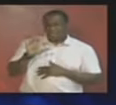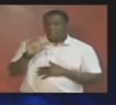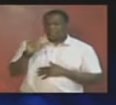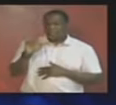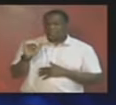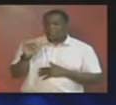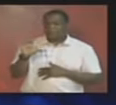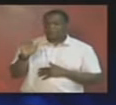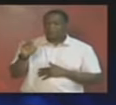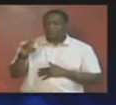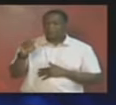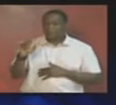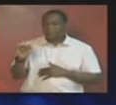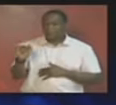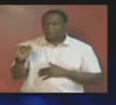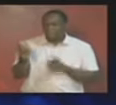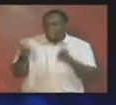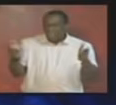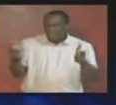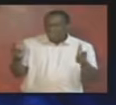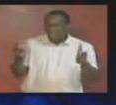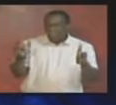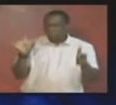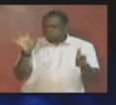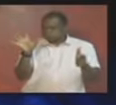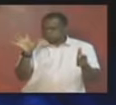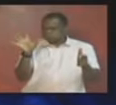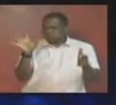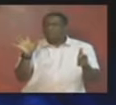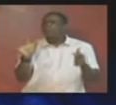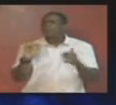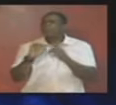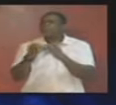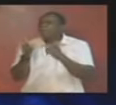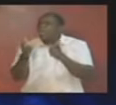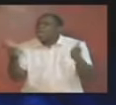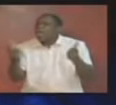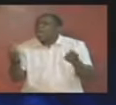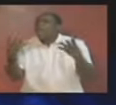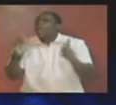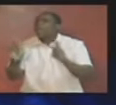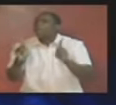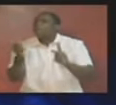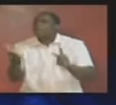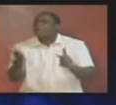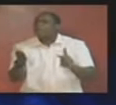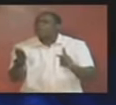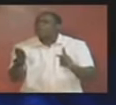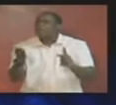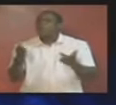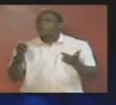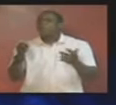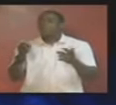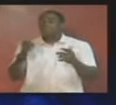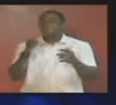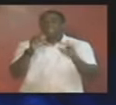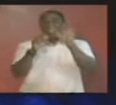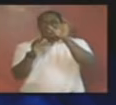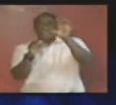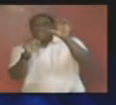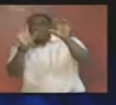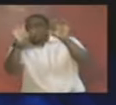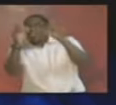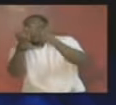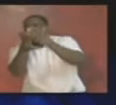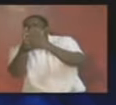large county. Can you give us an idea how large it is and where are these clusters, where are these new cases? And the second